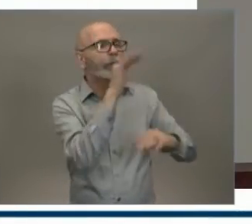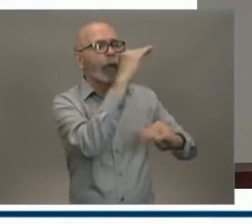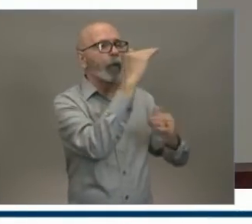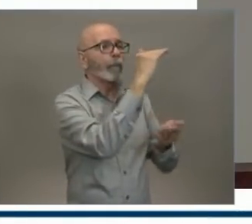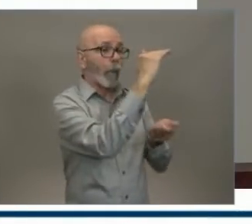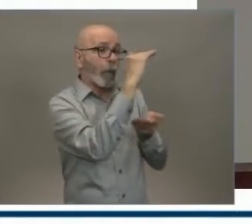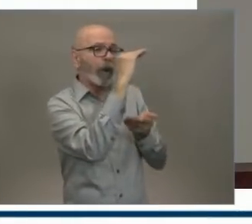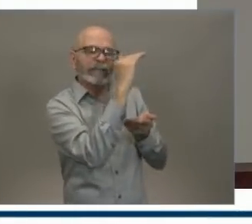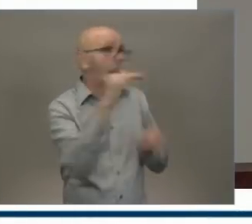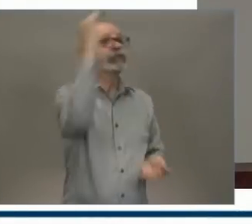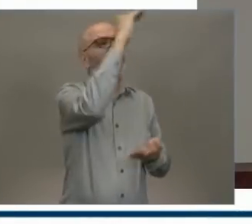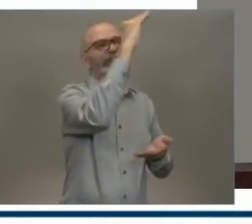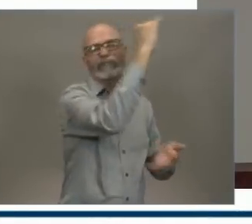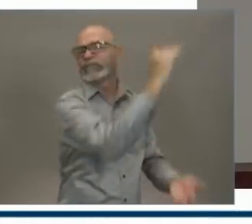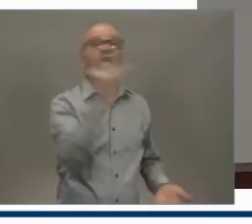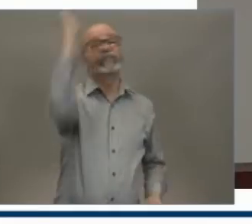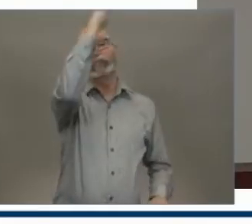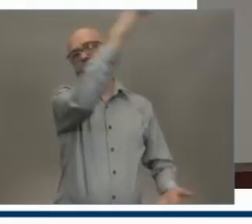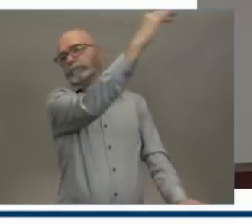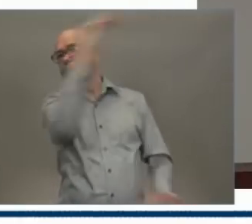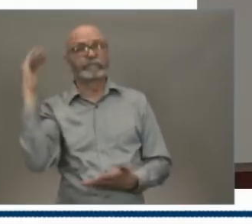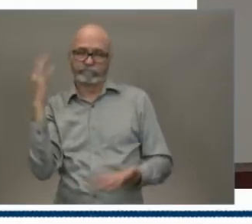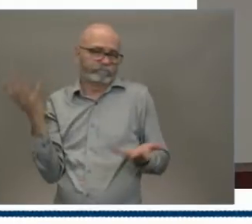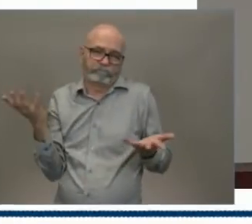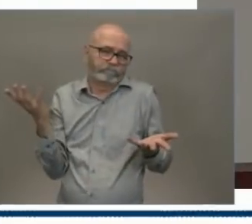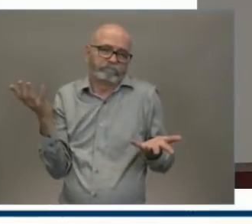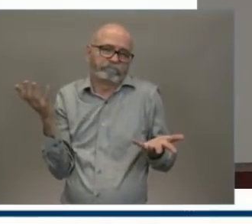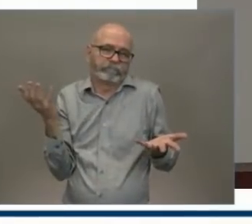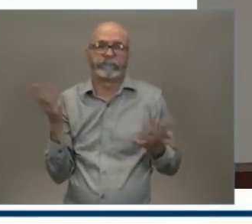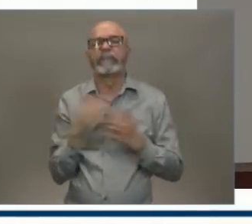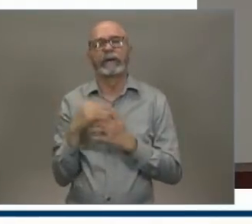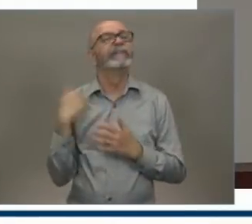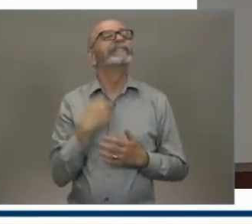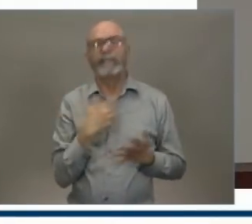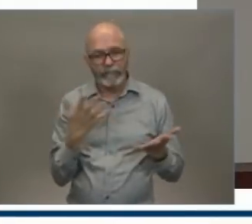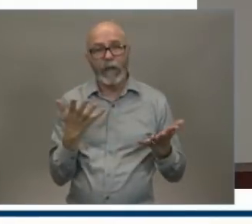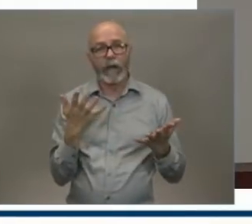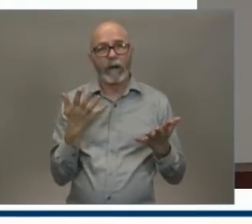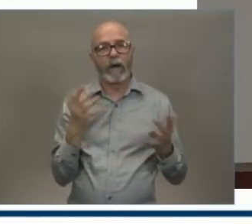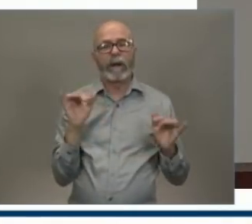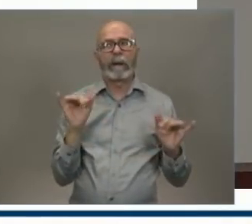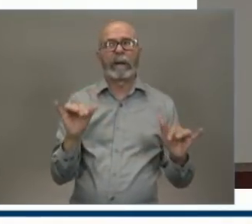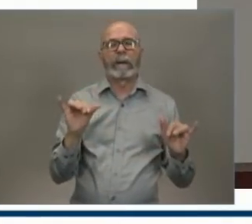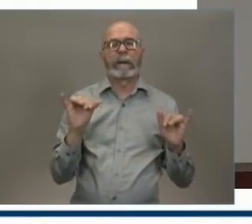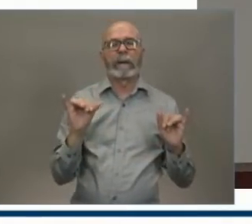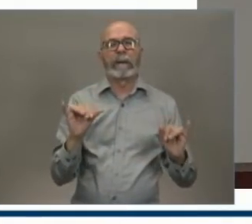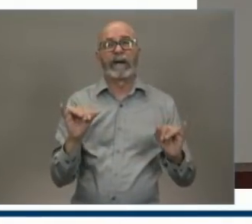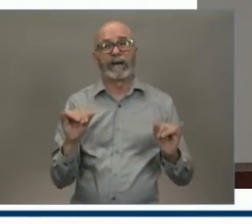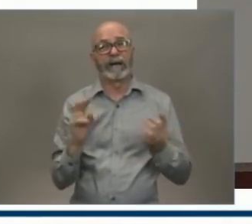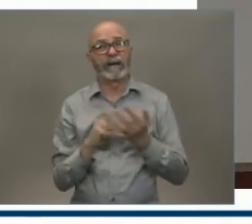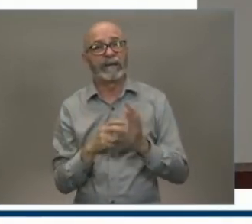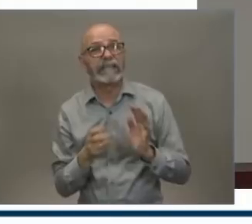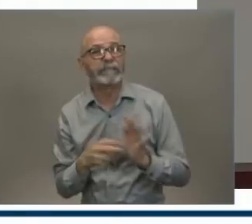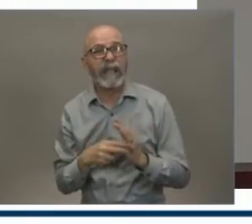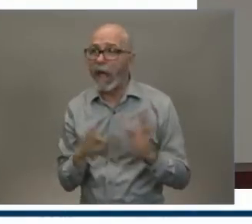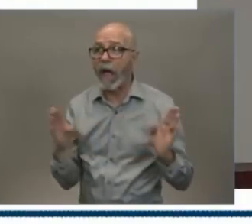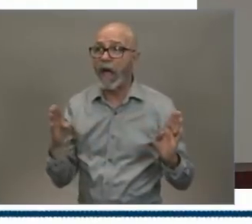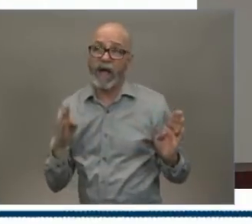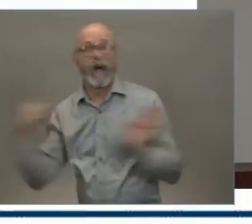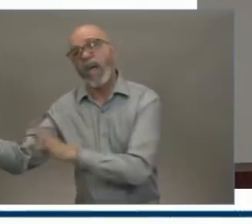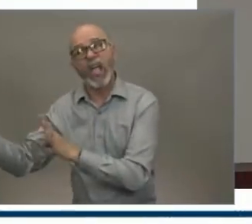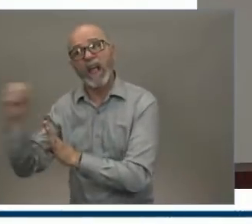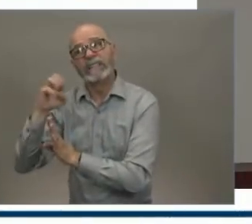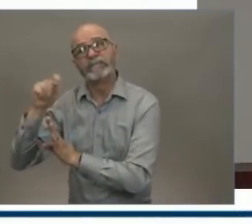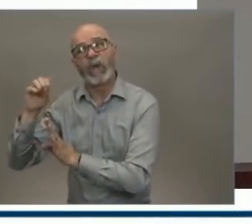track, and certainly doesn't push us off track at all with our longer-term objective, which is to have every